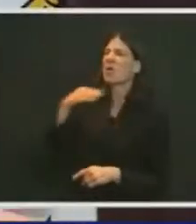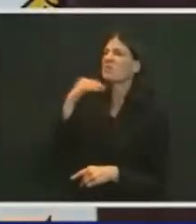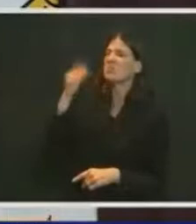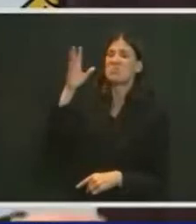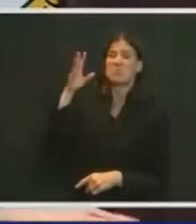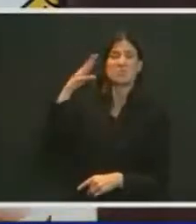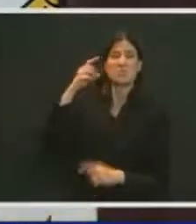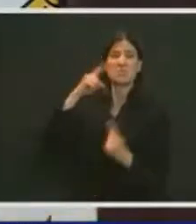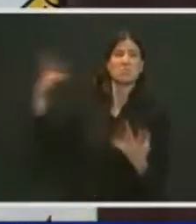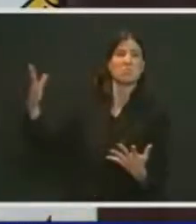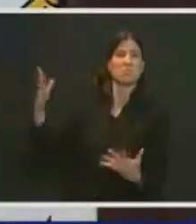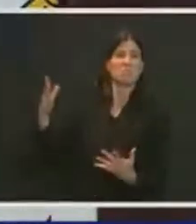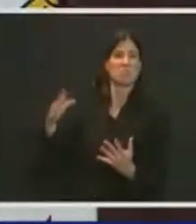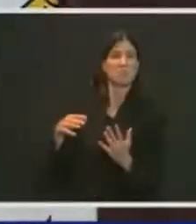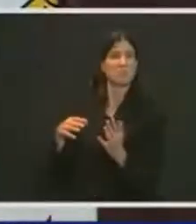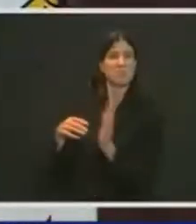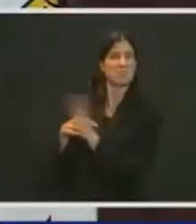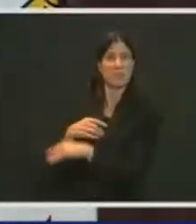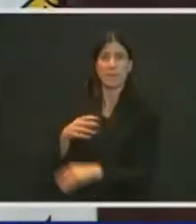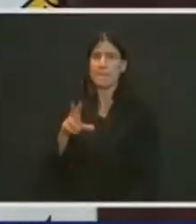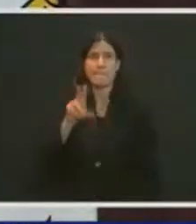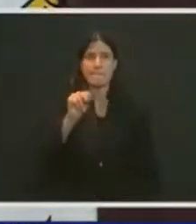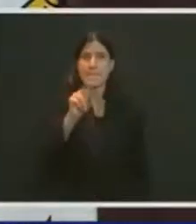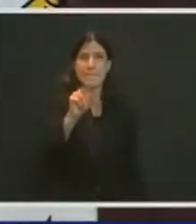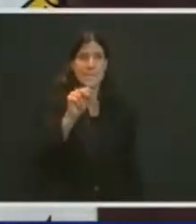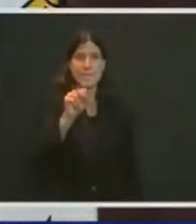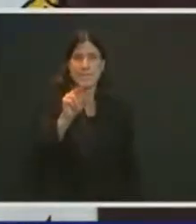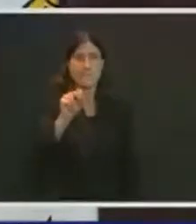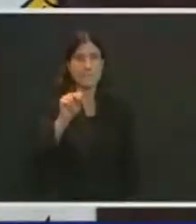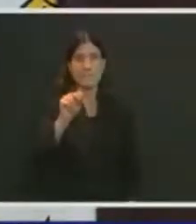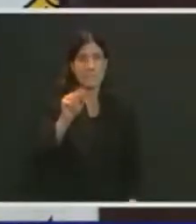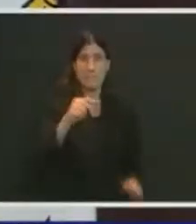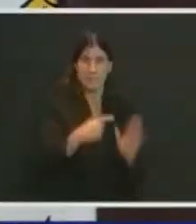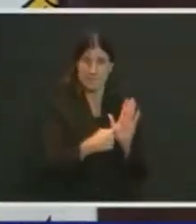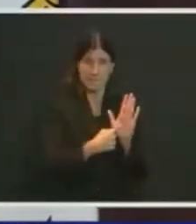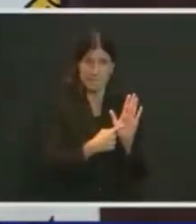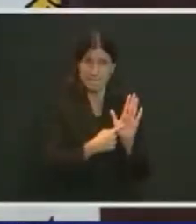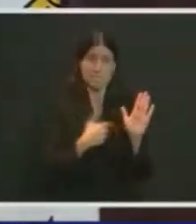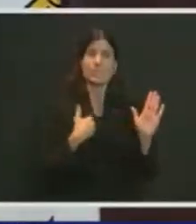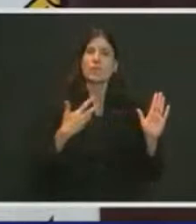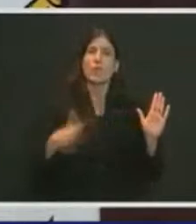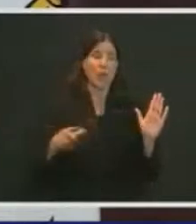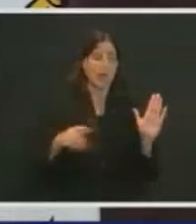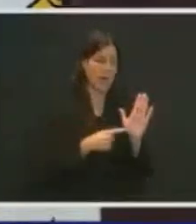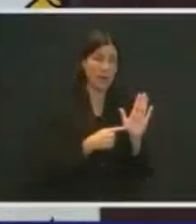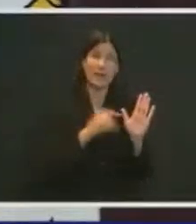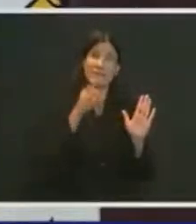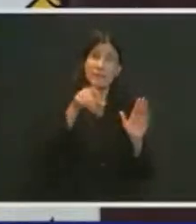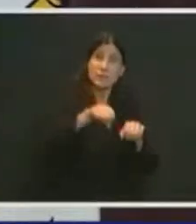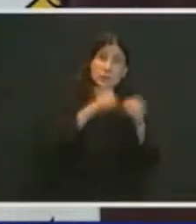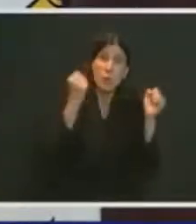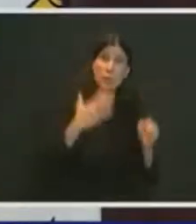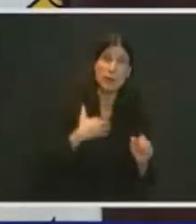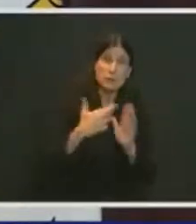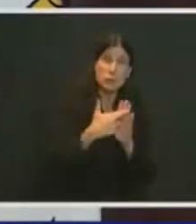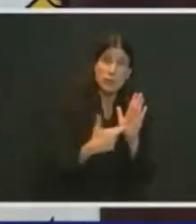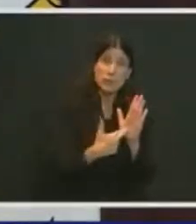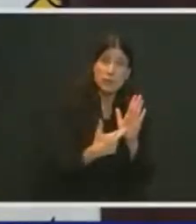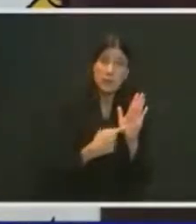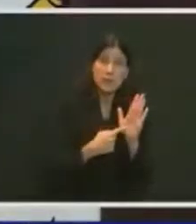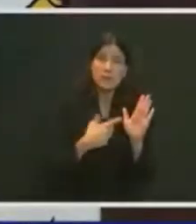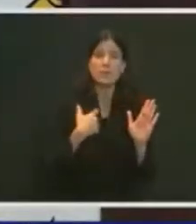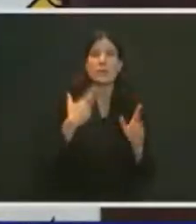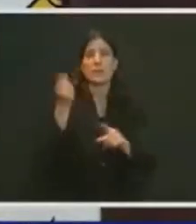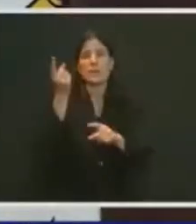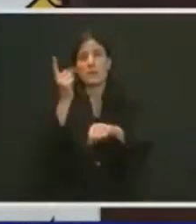Like, that's not where you want to get. We are, the people of Rhode Island are in this together. Let's be collaborative and cooperative. Why